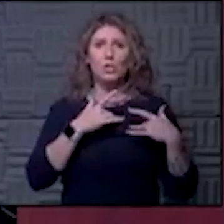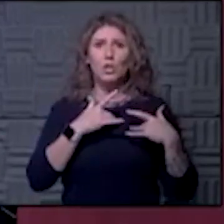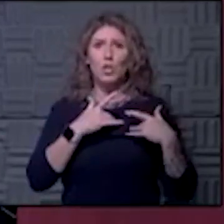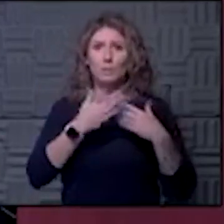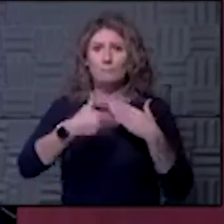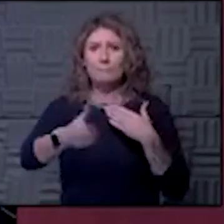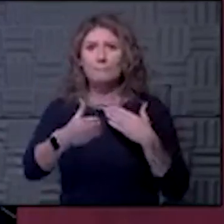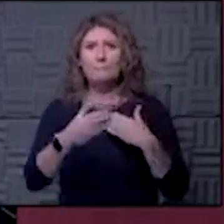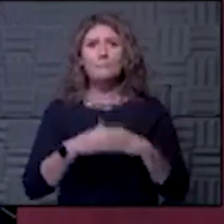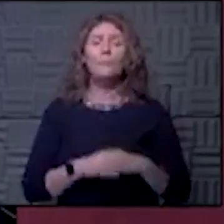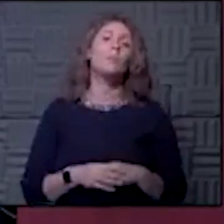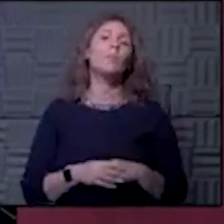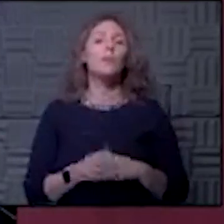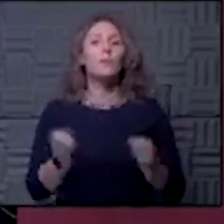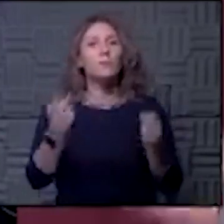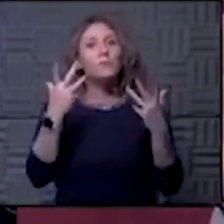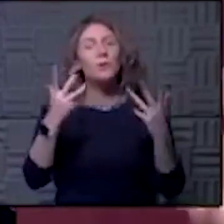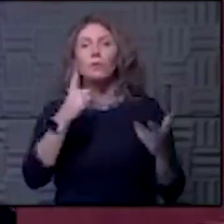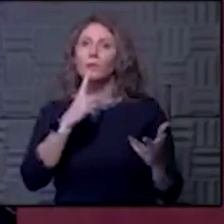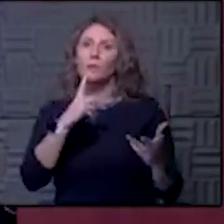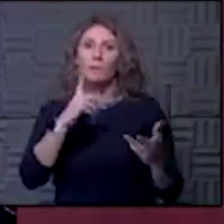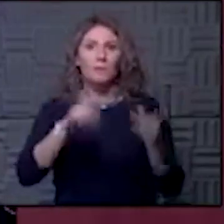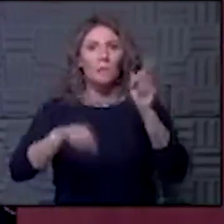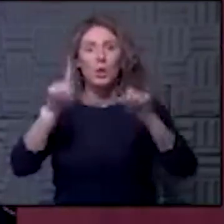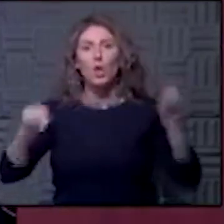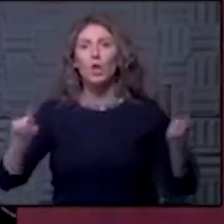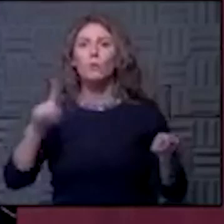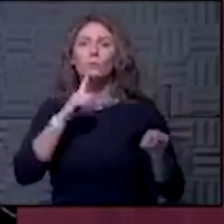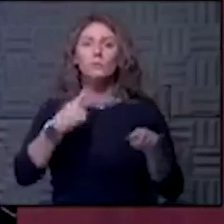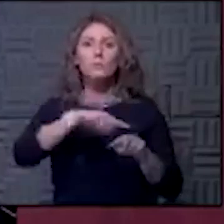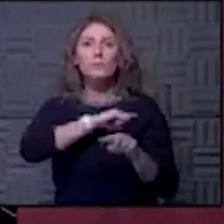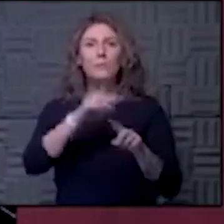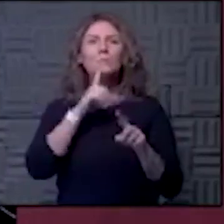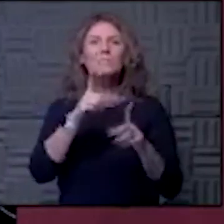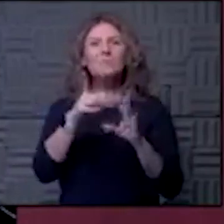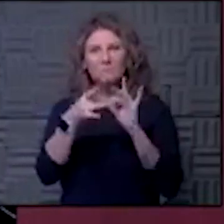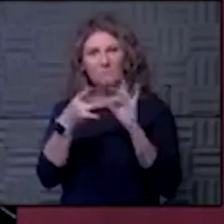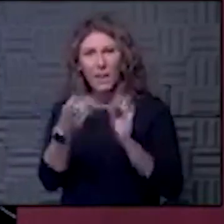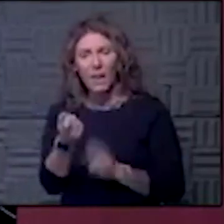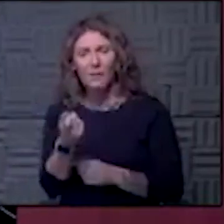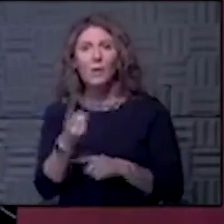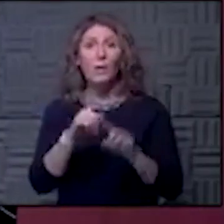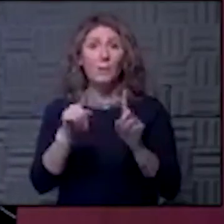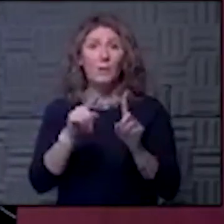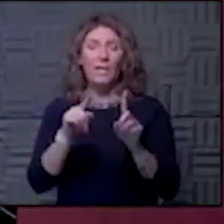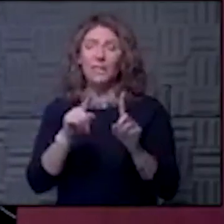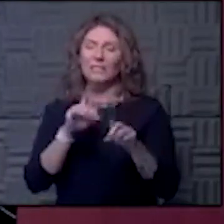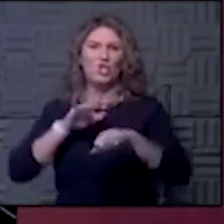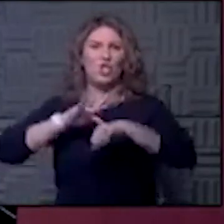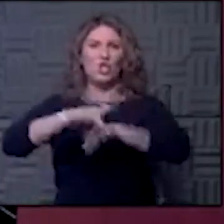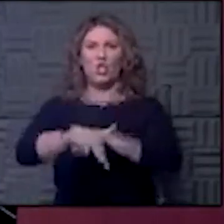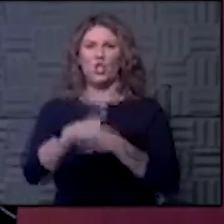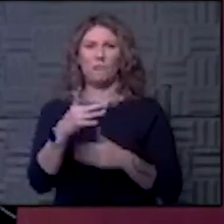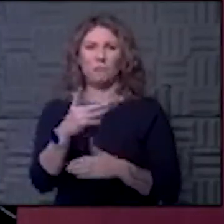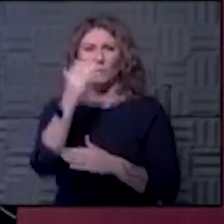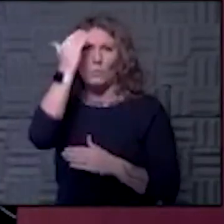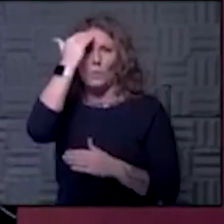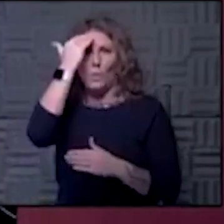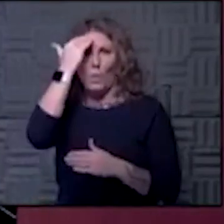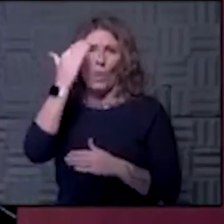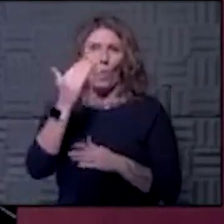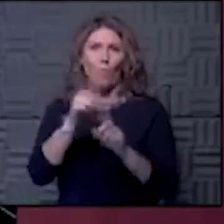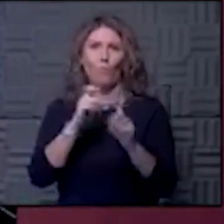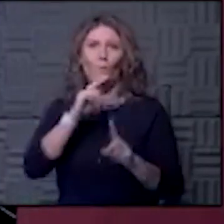bet. There are so many confounding variables. We'll kind of bat this one around a little bit. What I would first say is it's too early to actually see something from